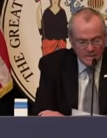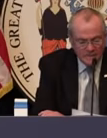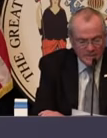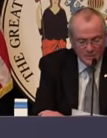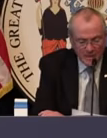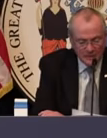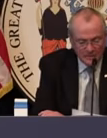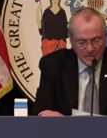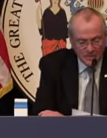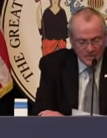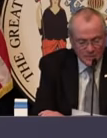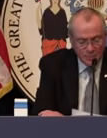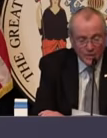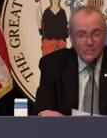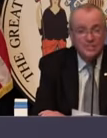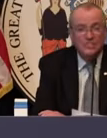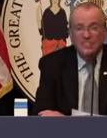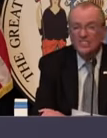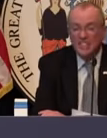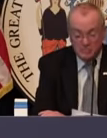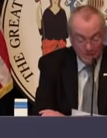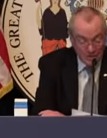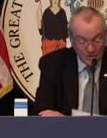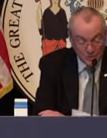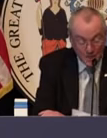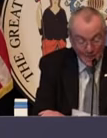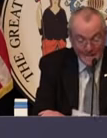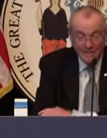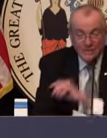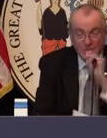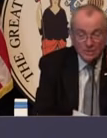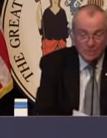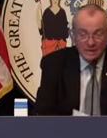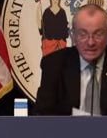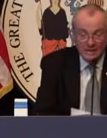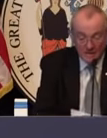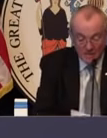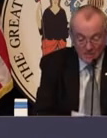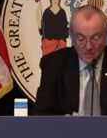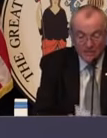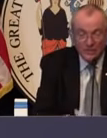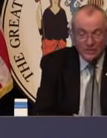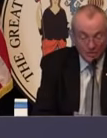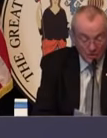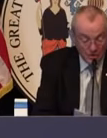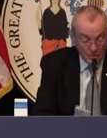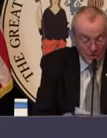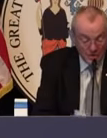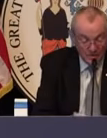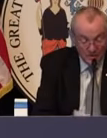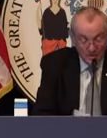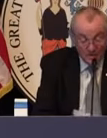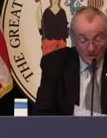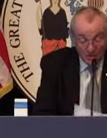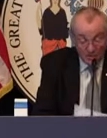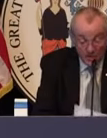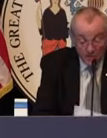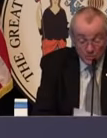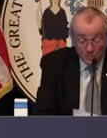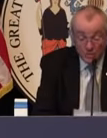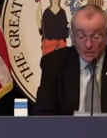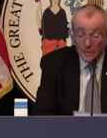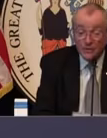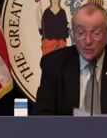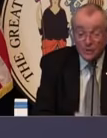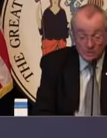2,761. Field medical stations reported just 16 patients. This is the breakdown of hospitalizations across region. The number of